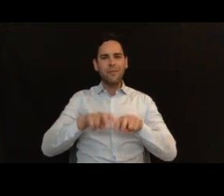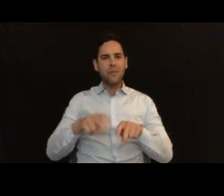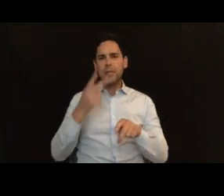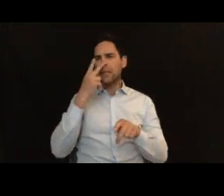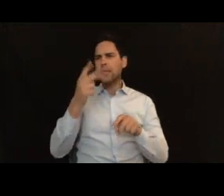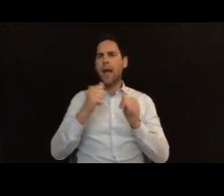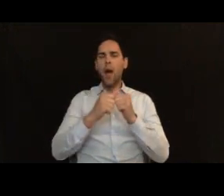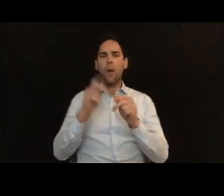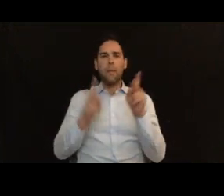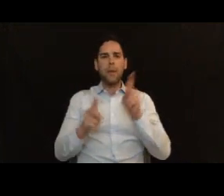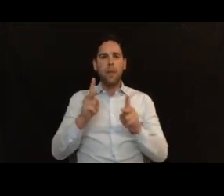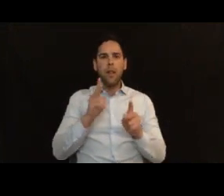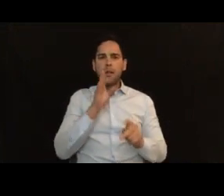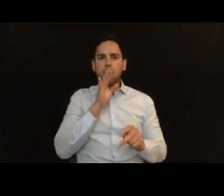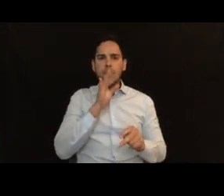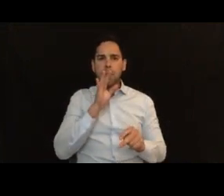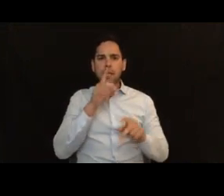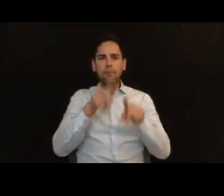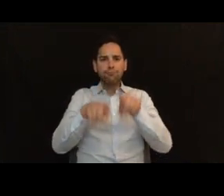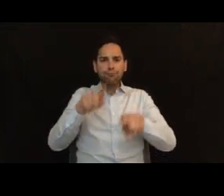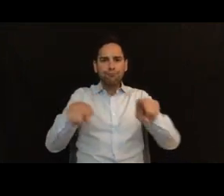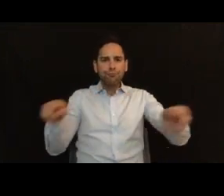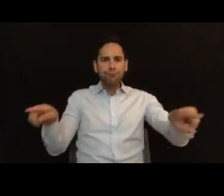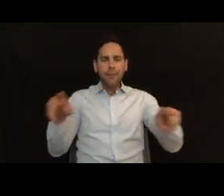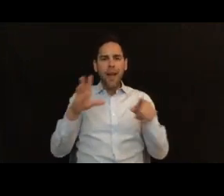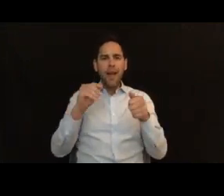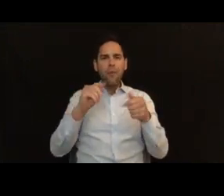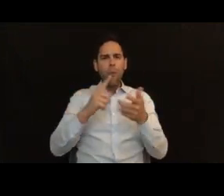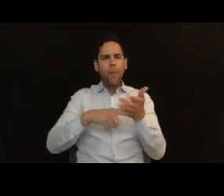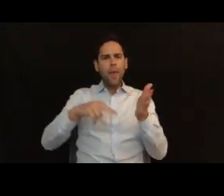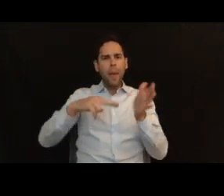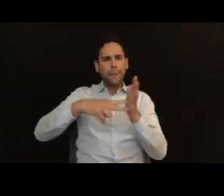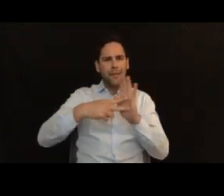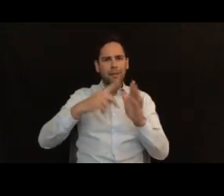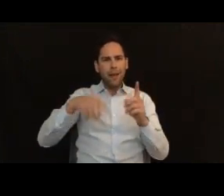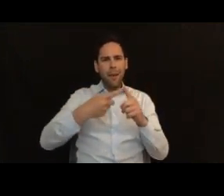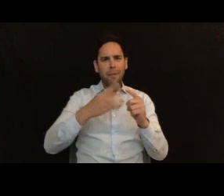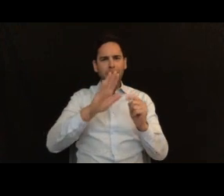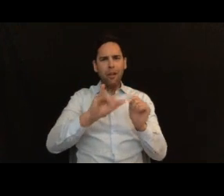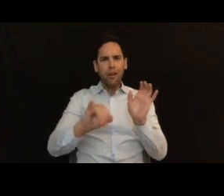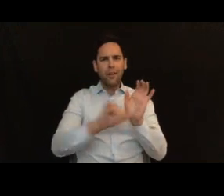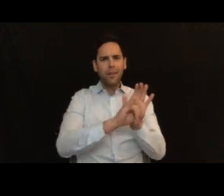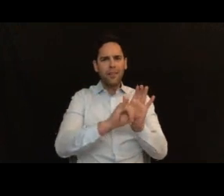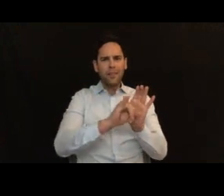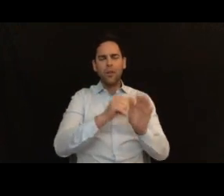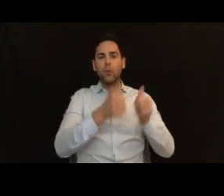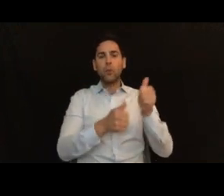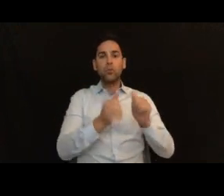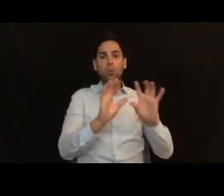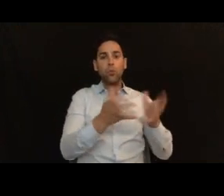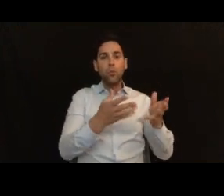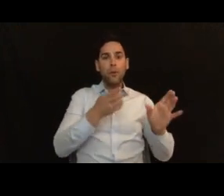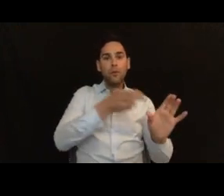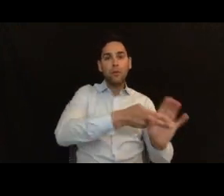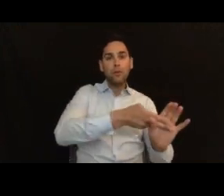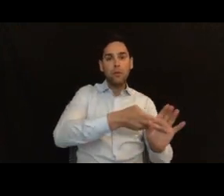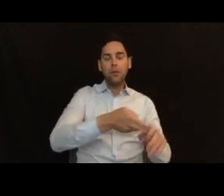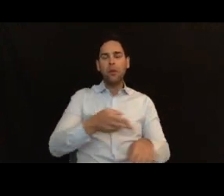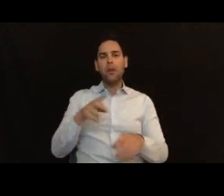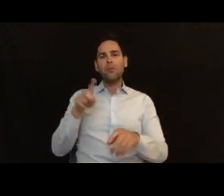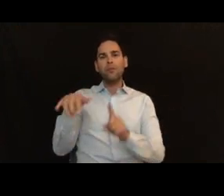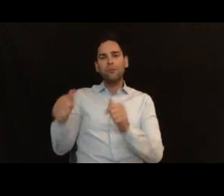people speak say about who the speakers are, like the groups they belong to, things they orient to, different contexts they're in,